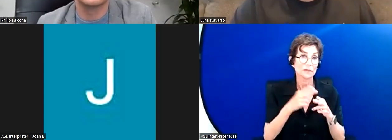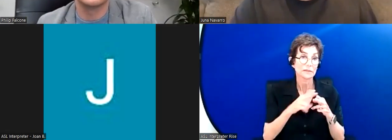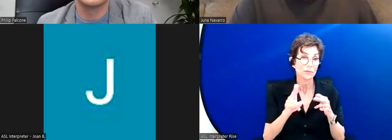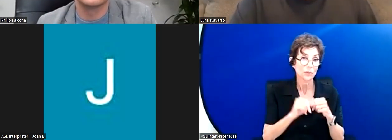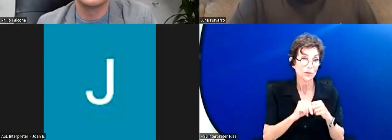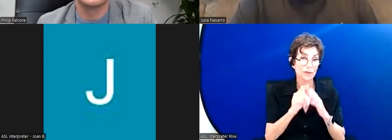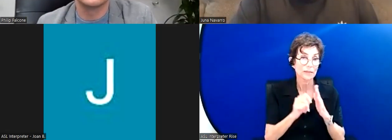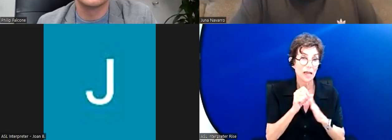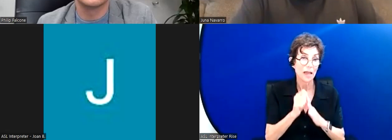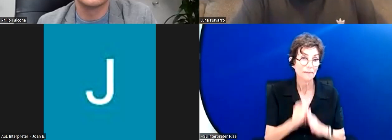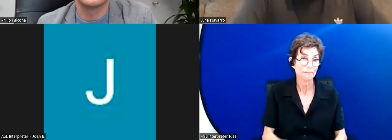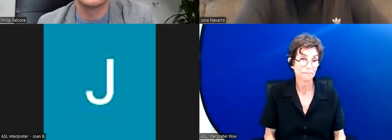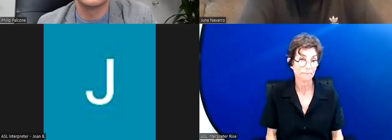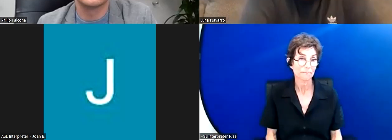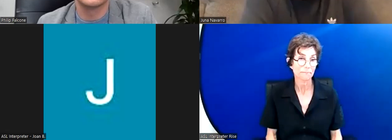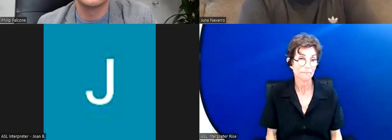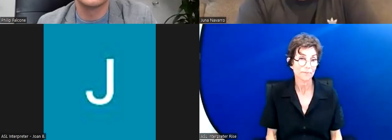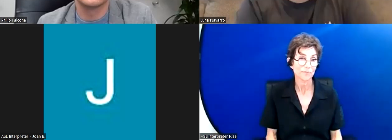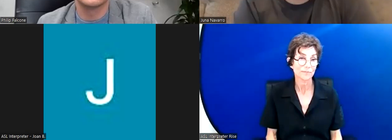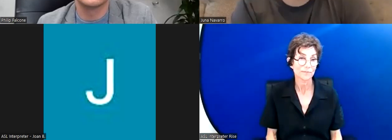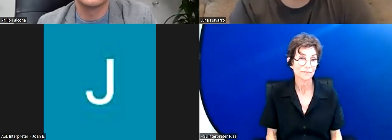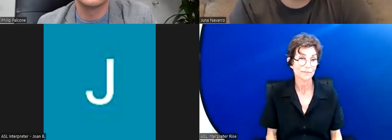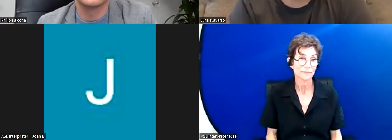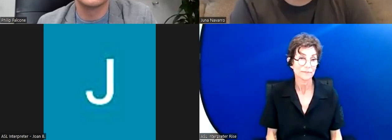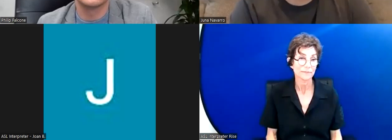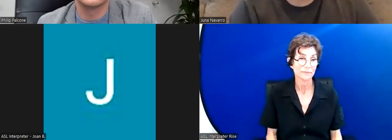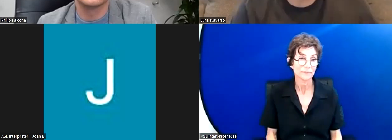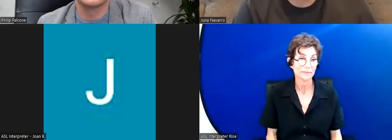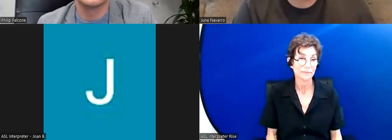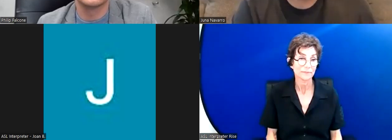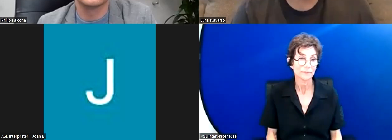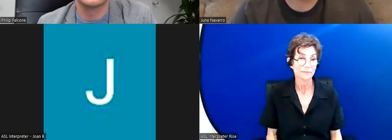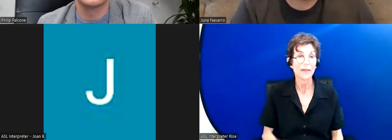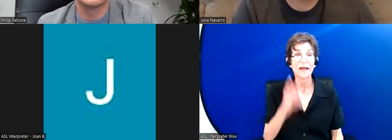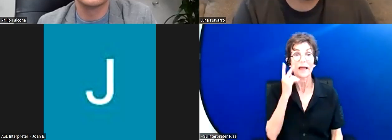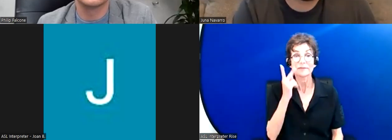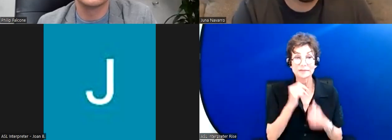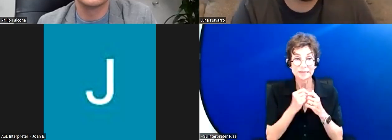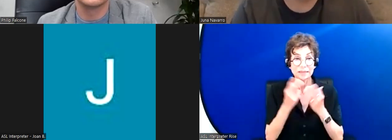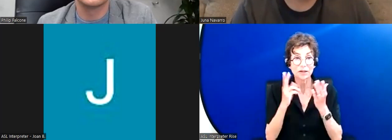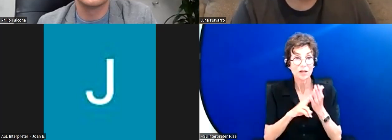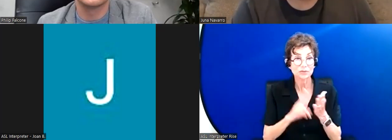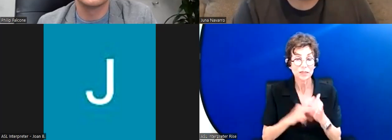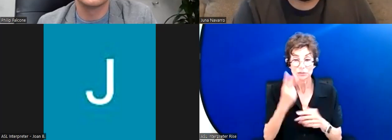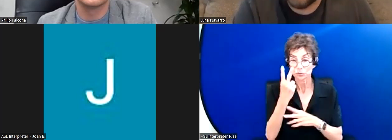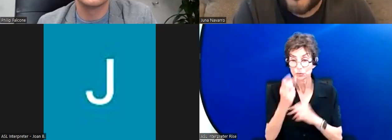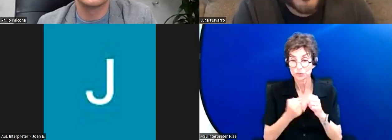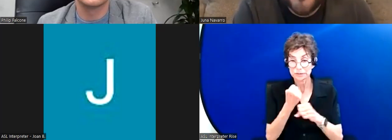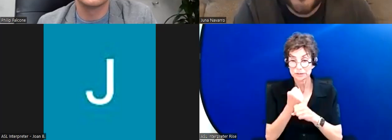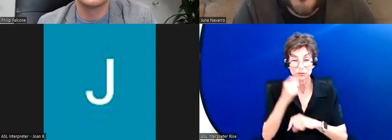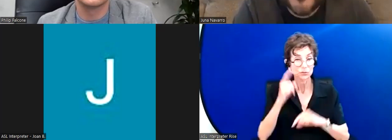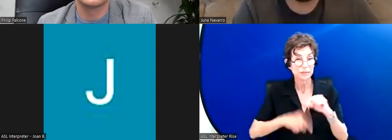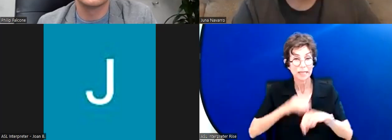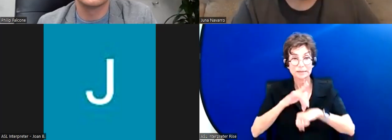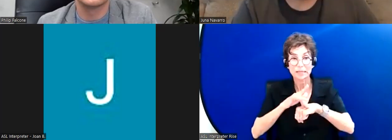time. So at least at minimum, I've seen contracts go for 2 years minimum. You can't touch this mural. The owner